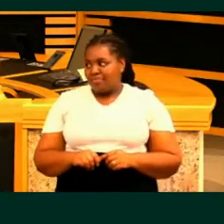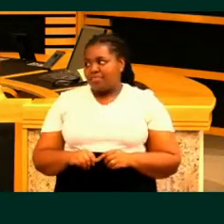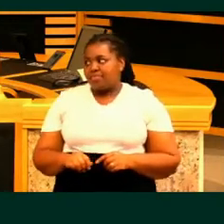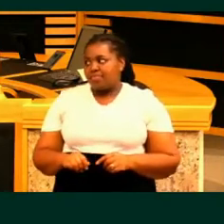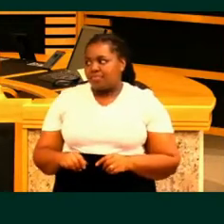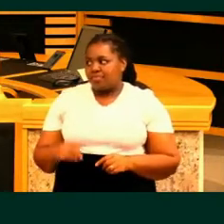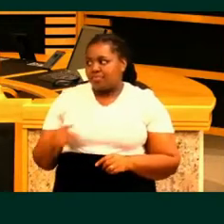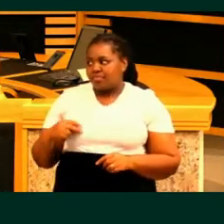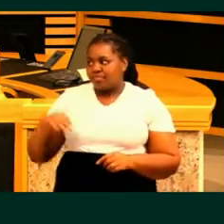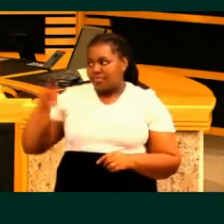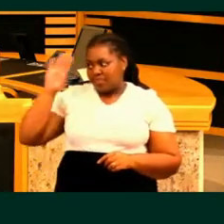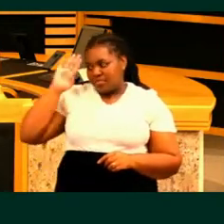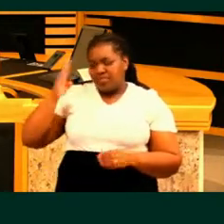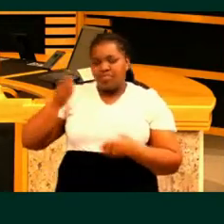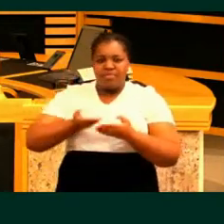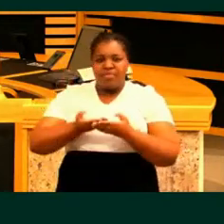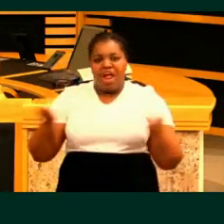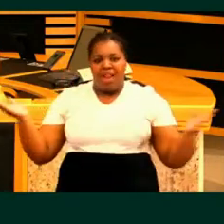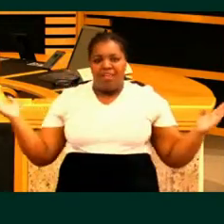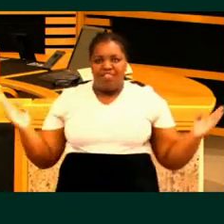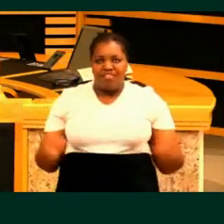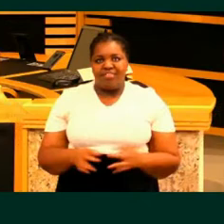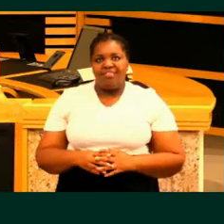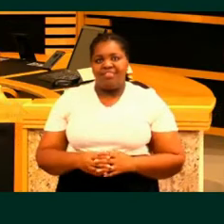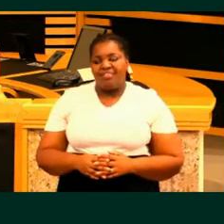fral greetings to all of